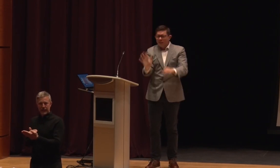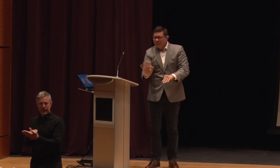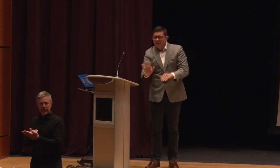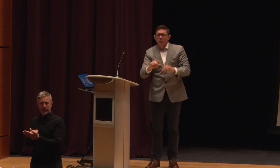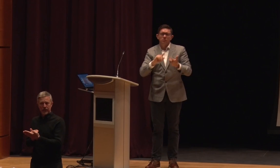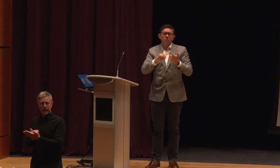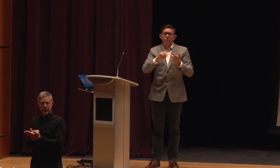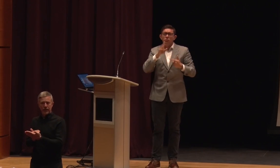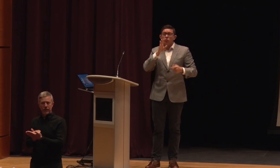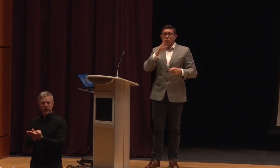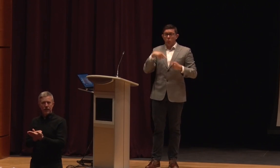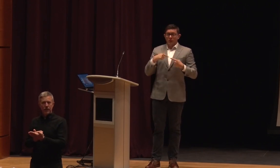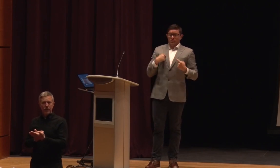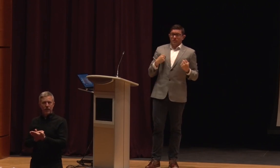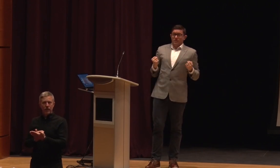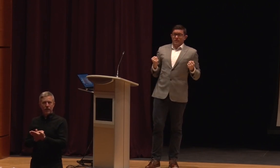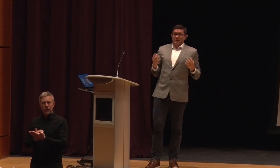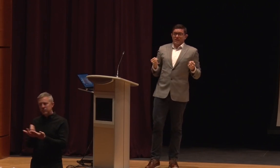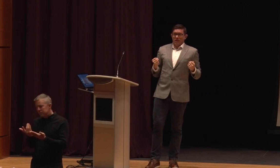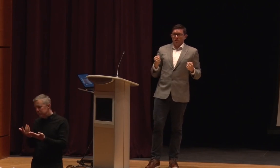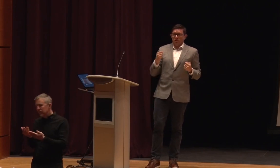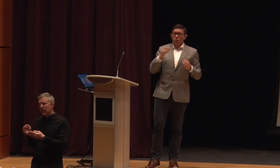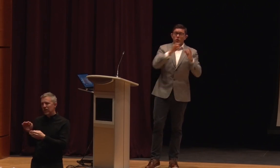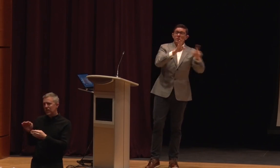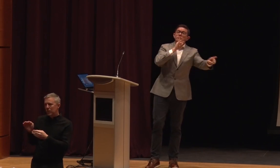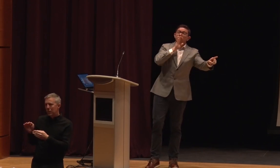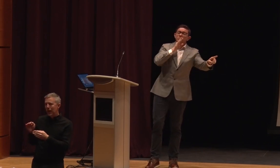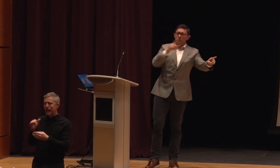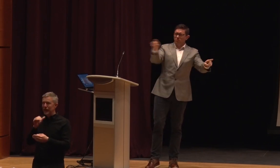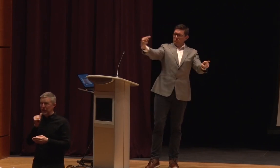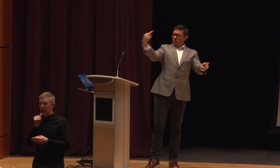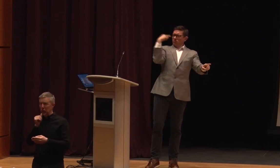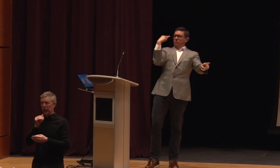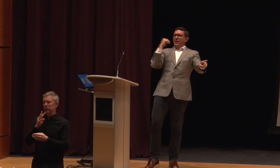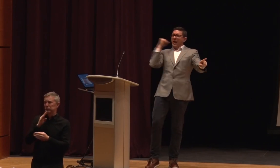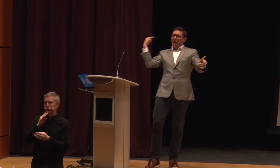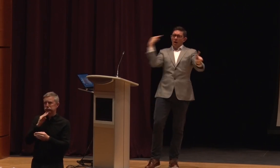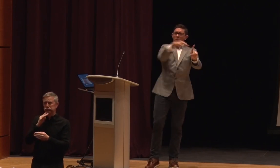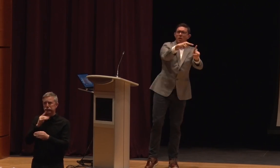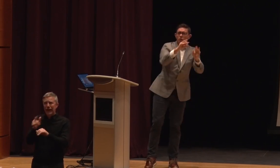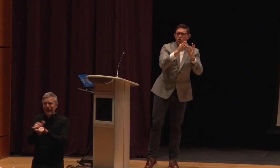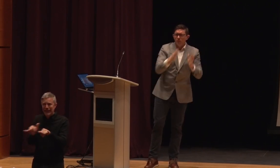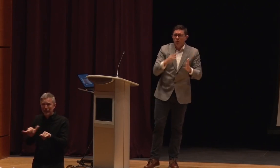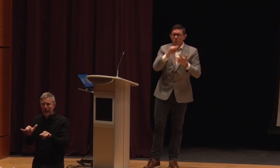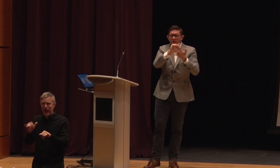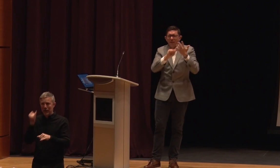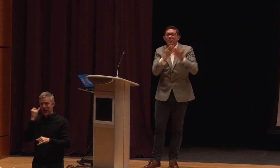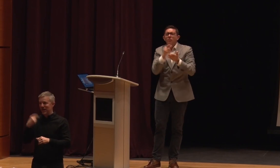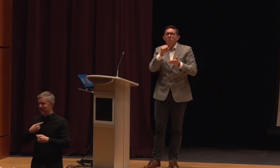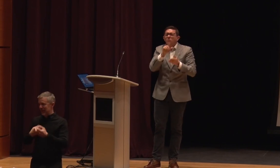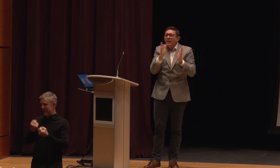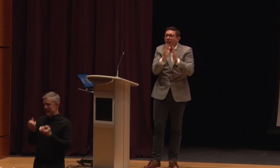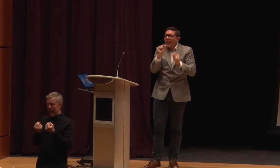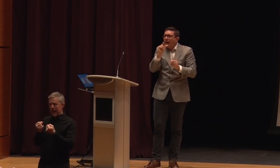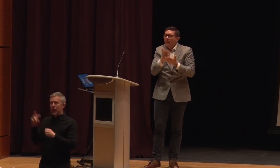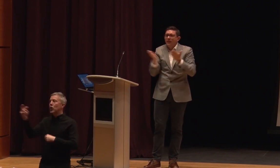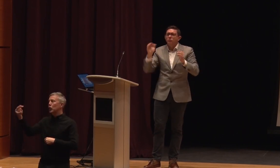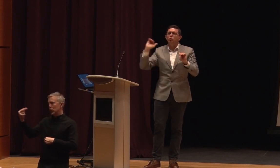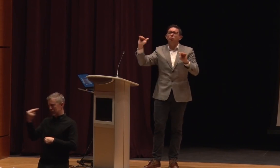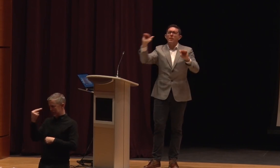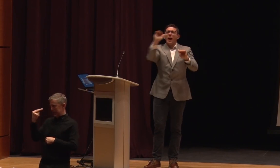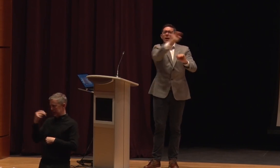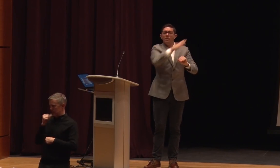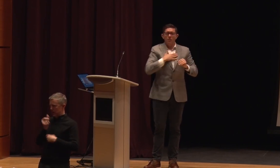about, you know, reminders, just please don't talk over each other. When I sign, please look at me, don't look at the interpreter who's